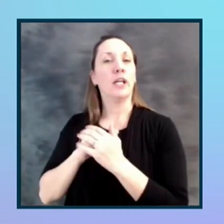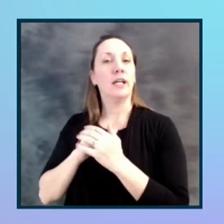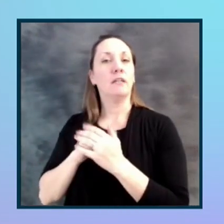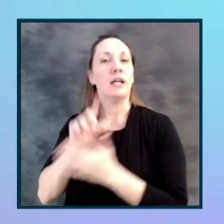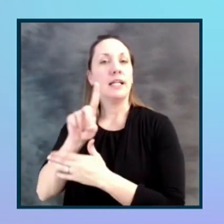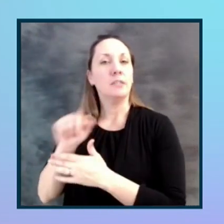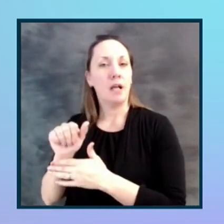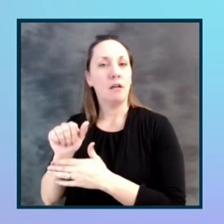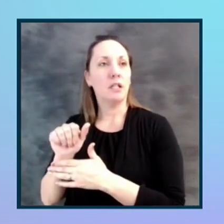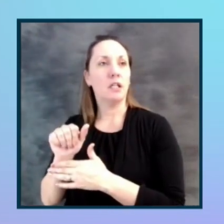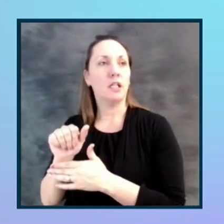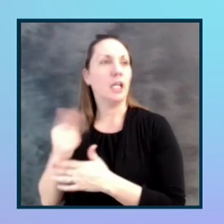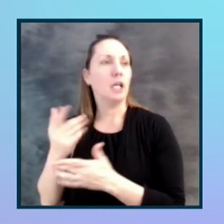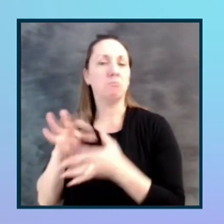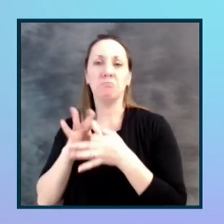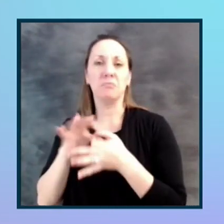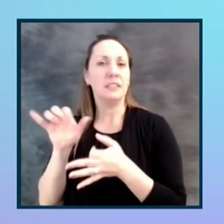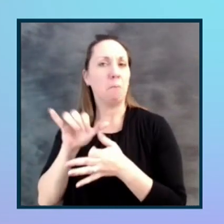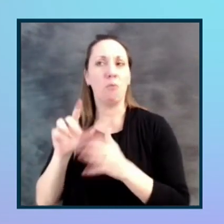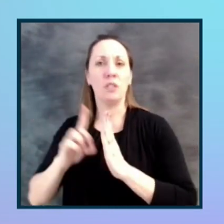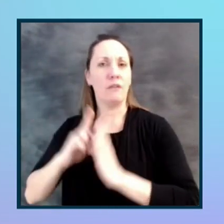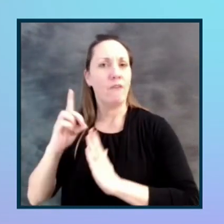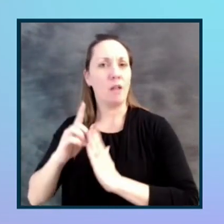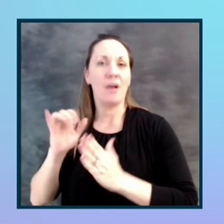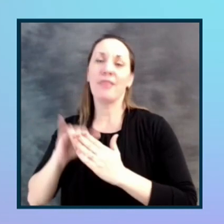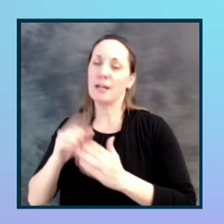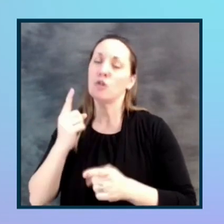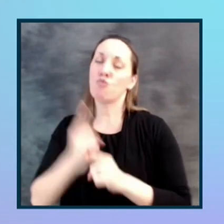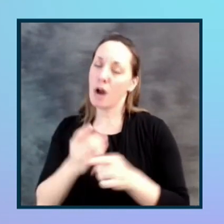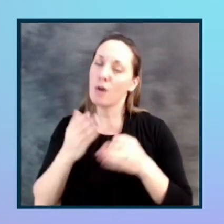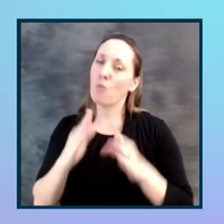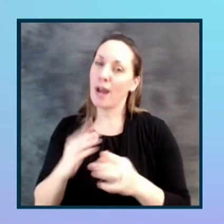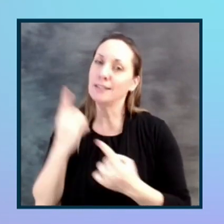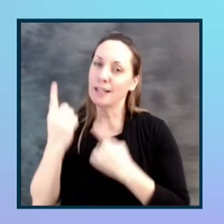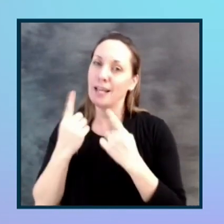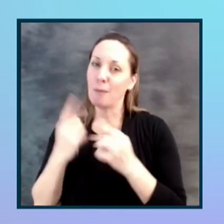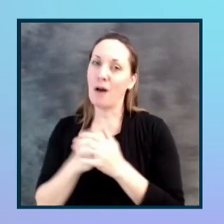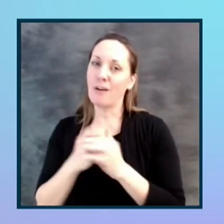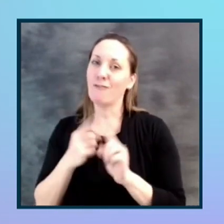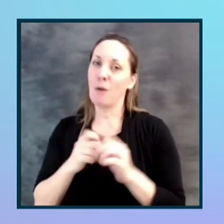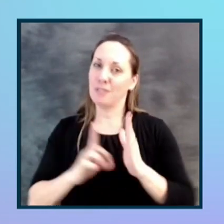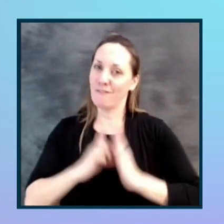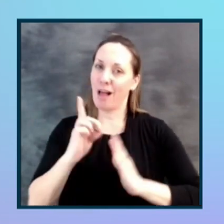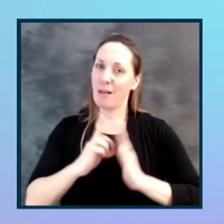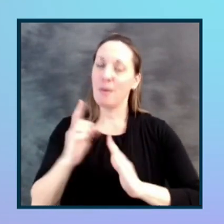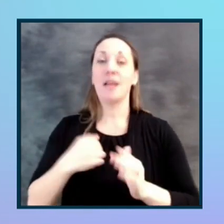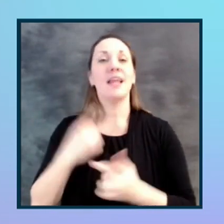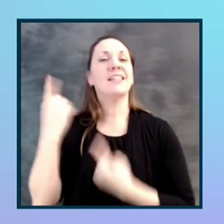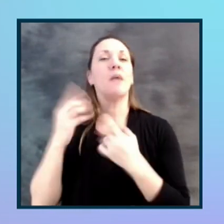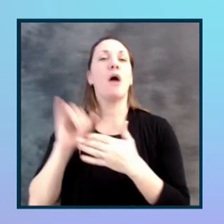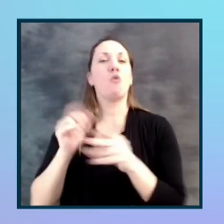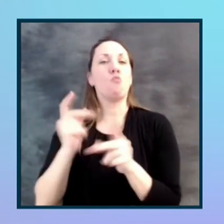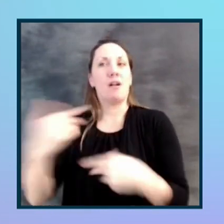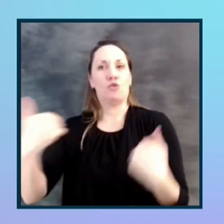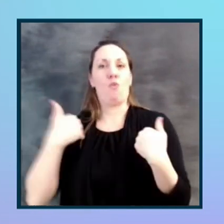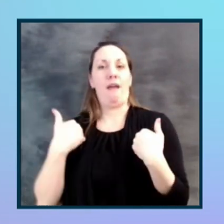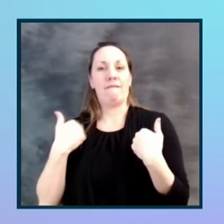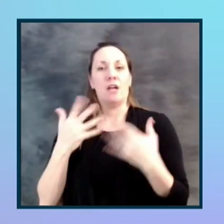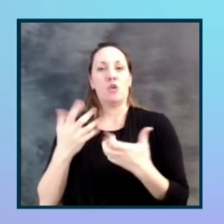of product development is the right way to think about it. Let's think about a product that you have and you want to